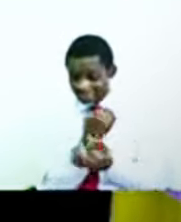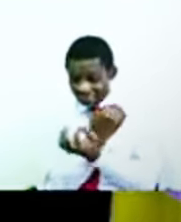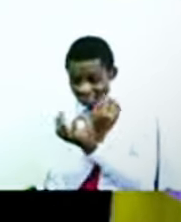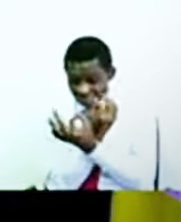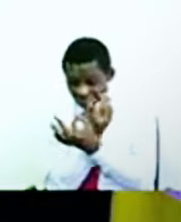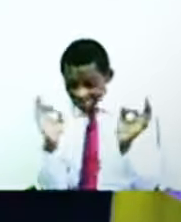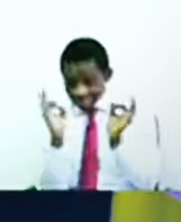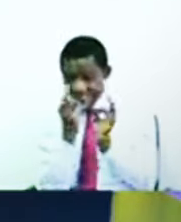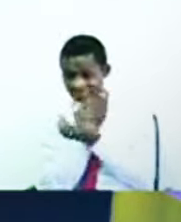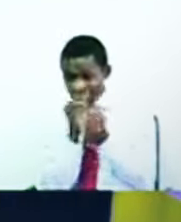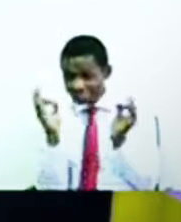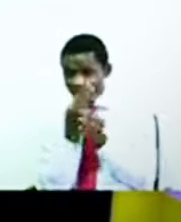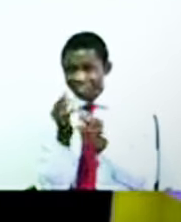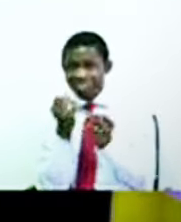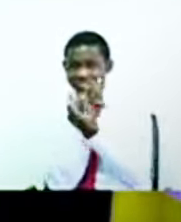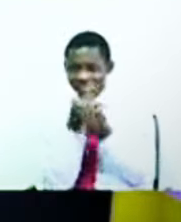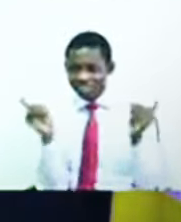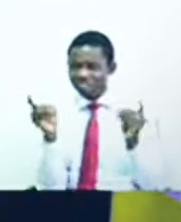hands of